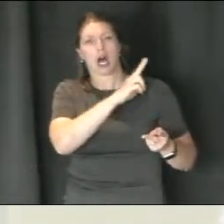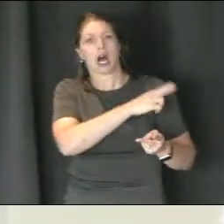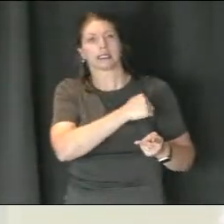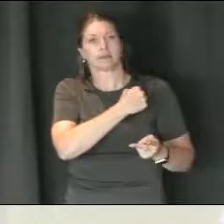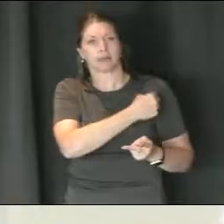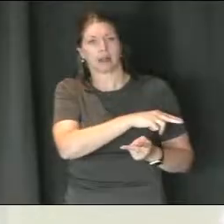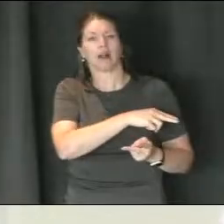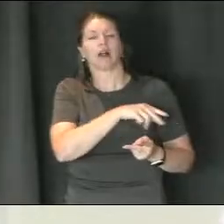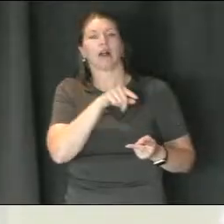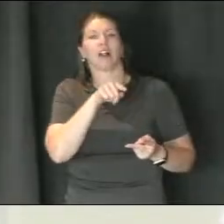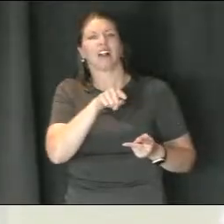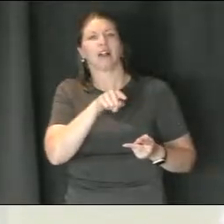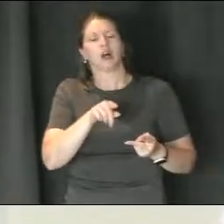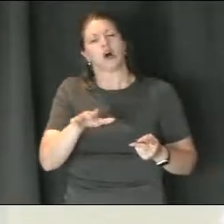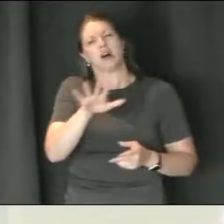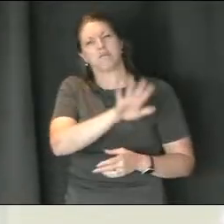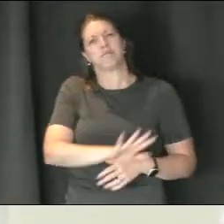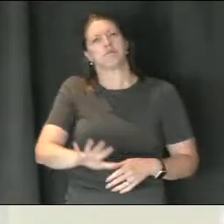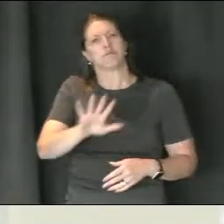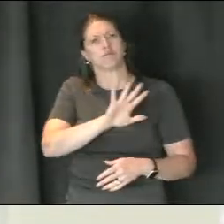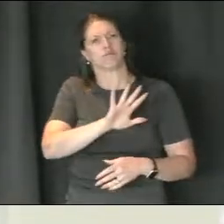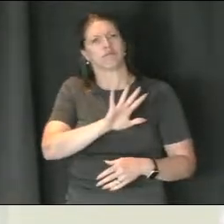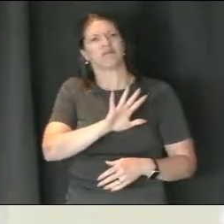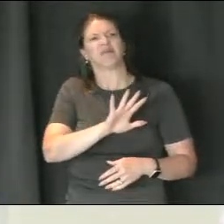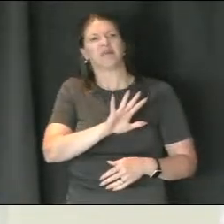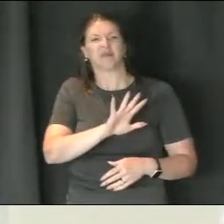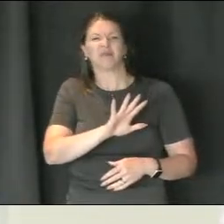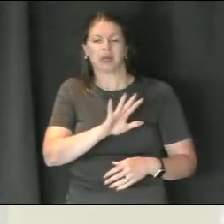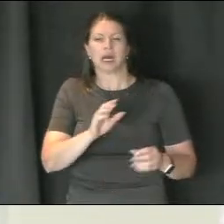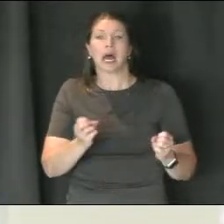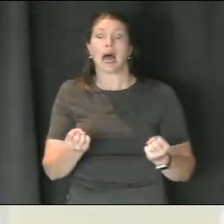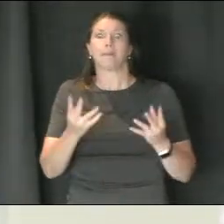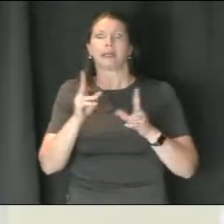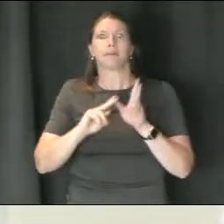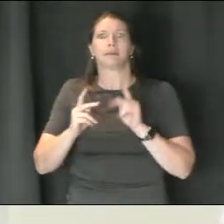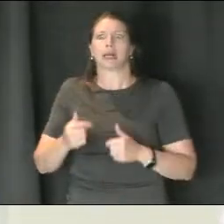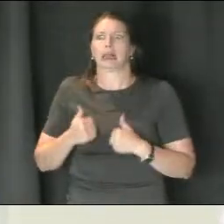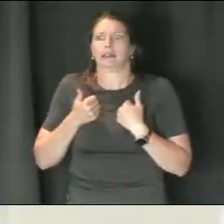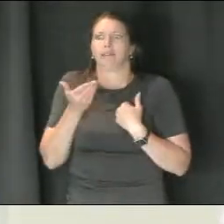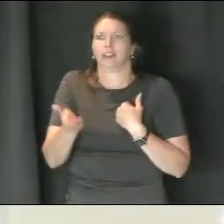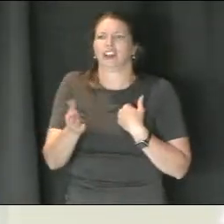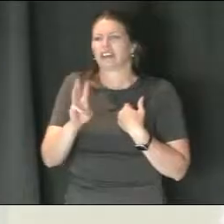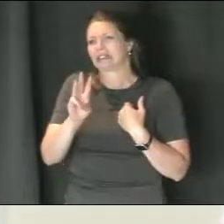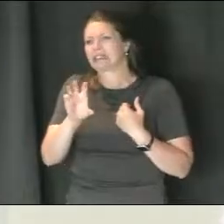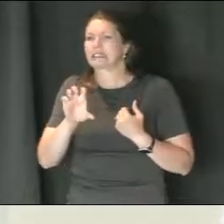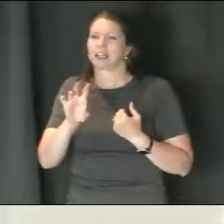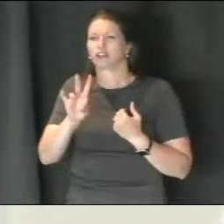the population was about triple that. And